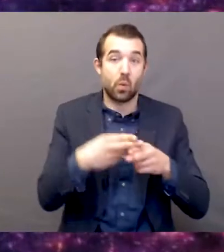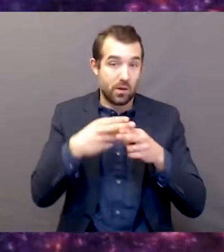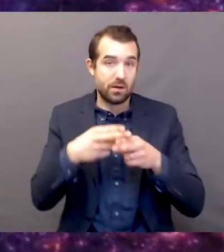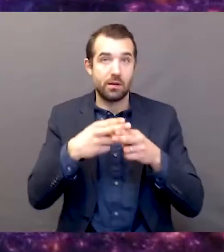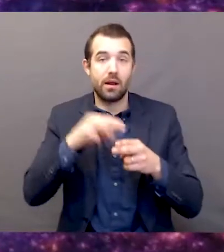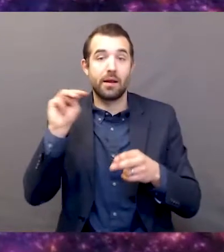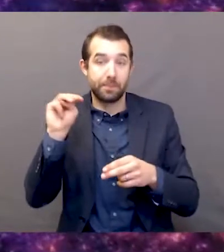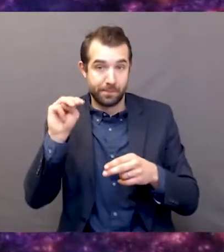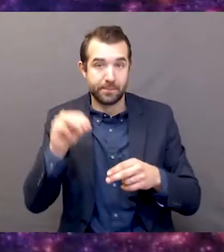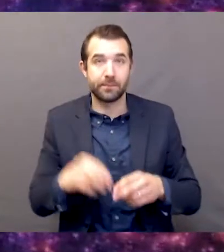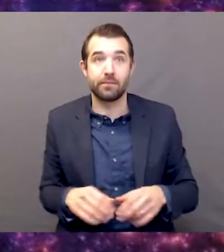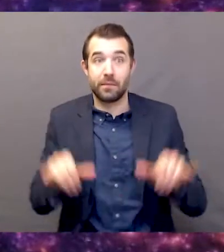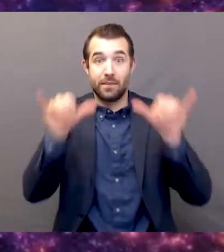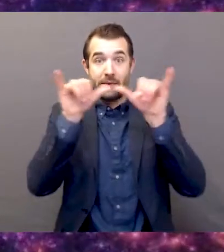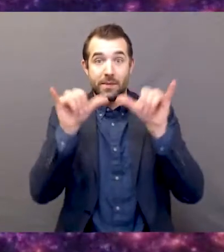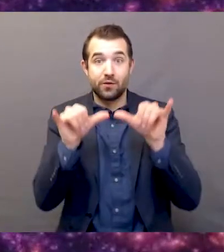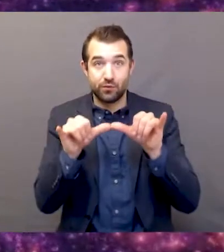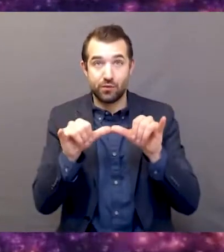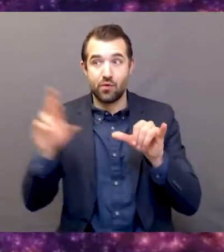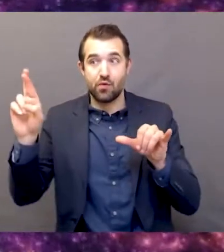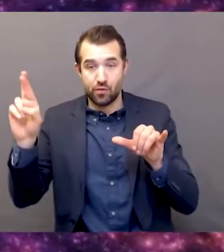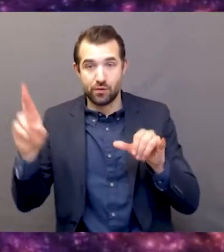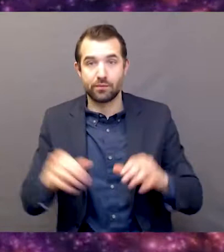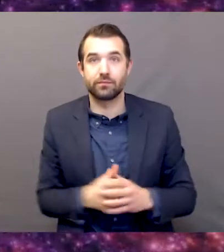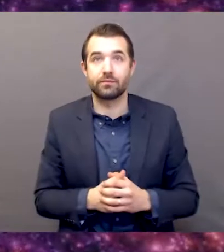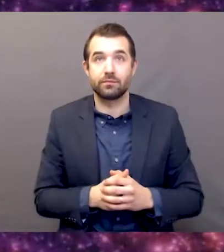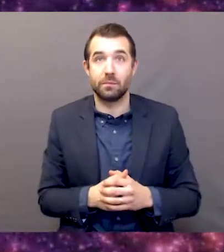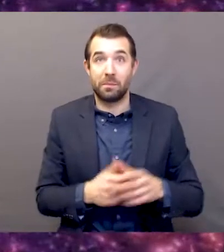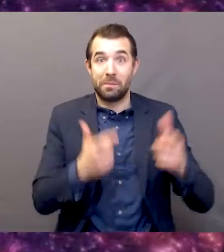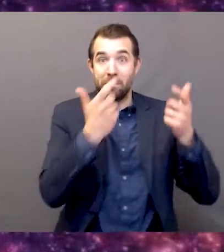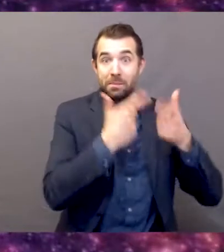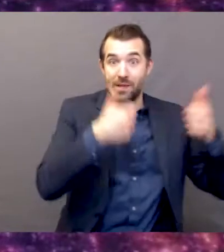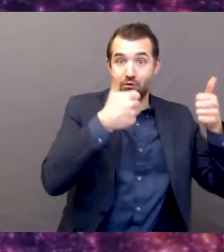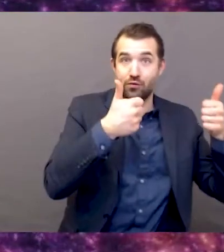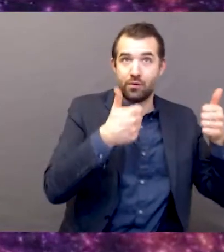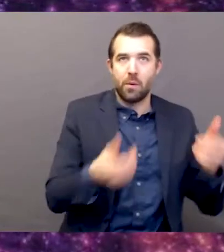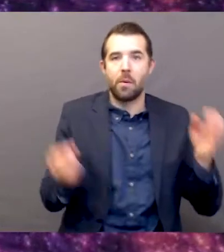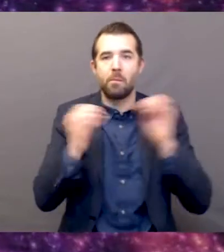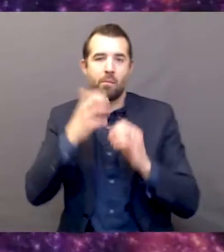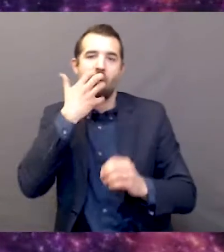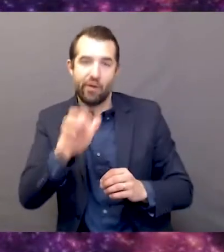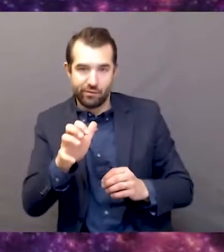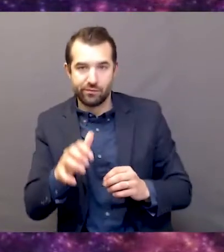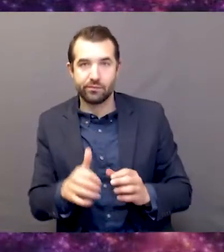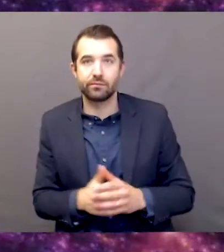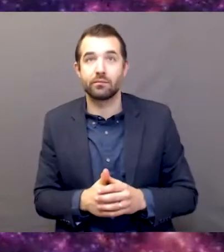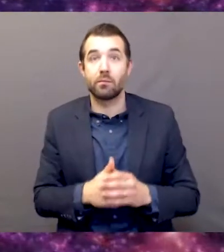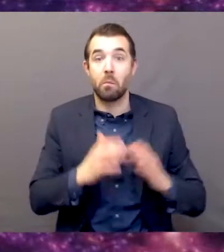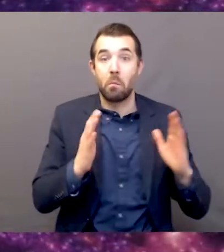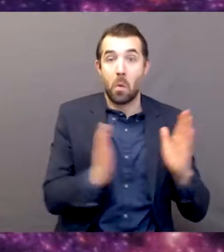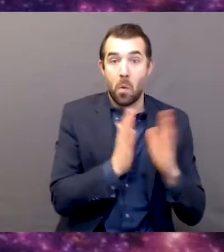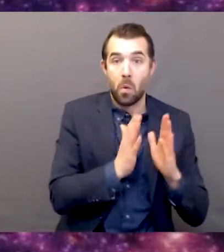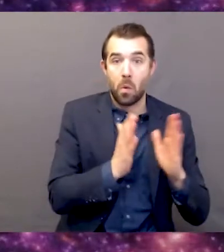r. The more mass, the higher the temperature. The smaller size, the smaller radius also gives